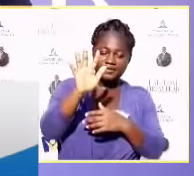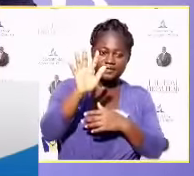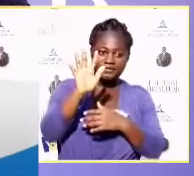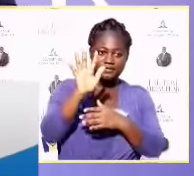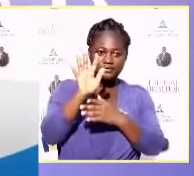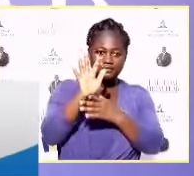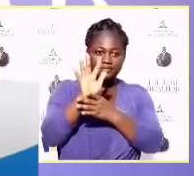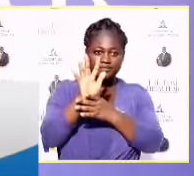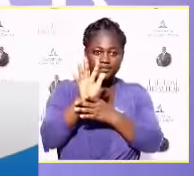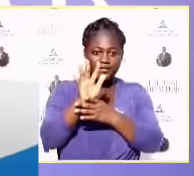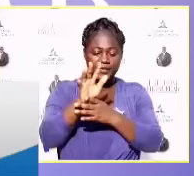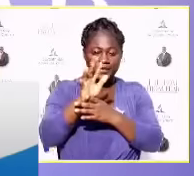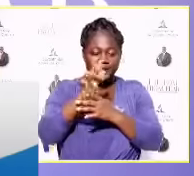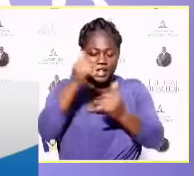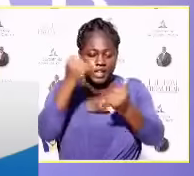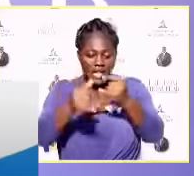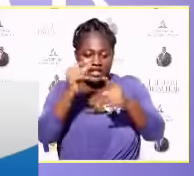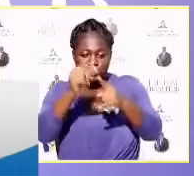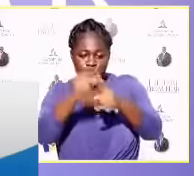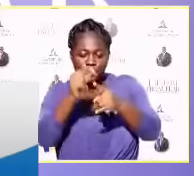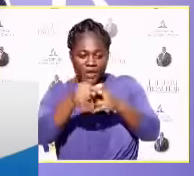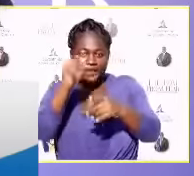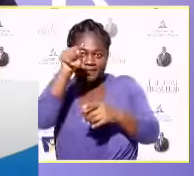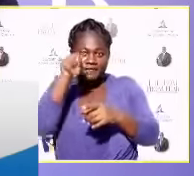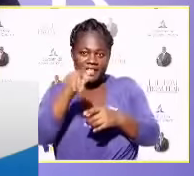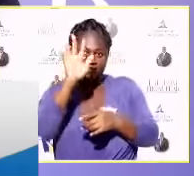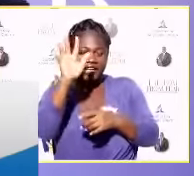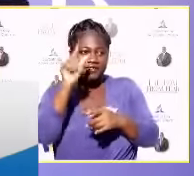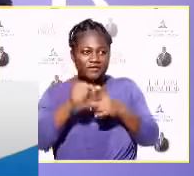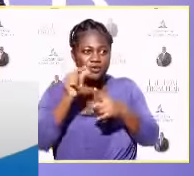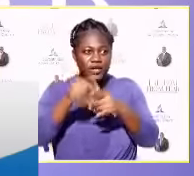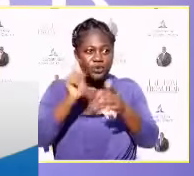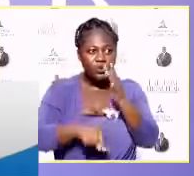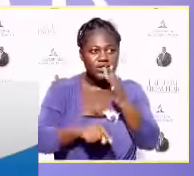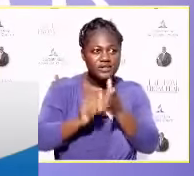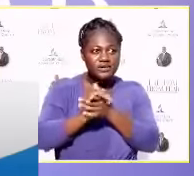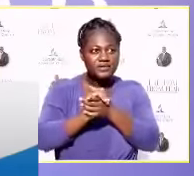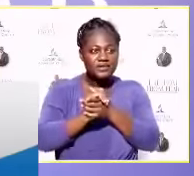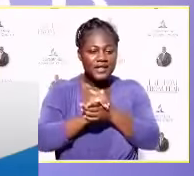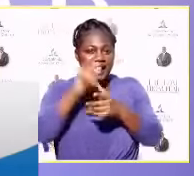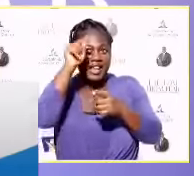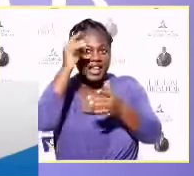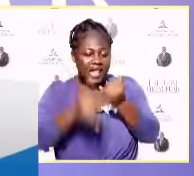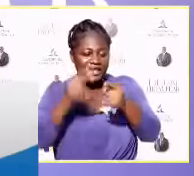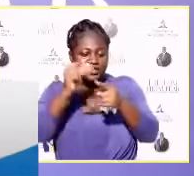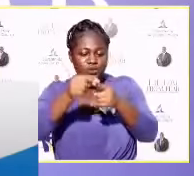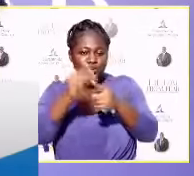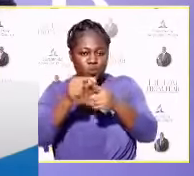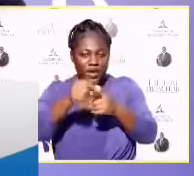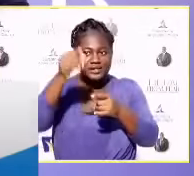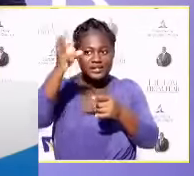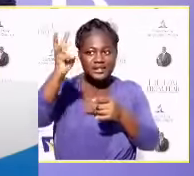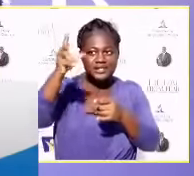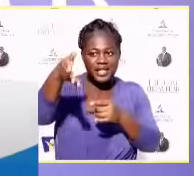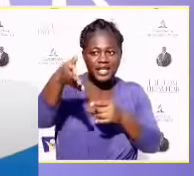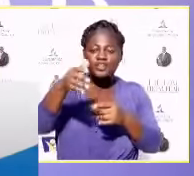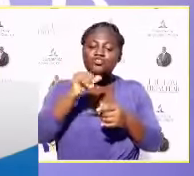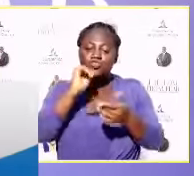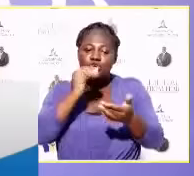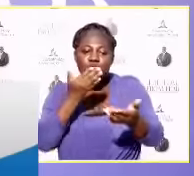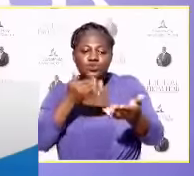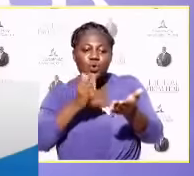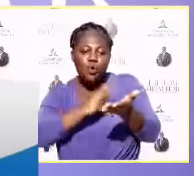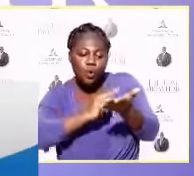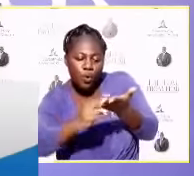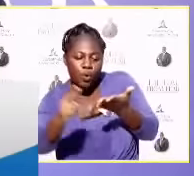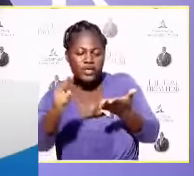The last word in verse 5, ungodly. The last word in verse 6, ungodly. Just before